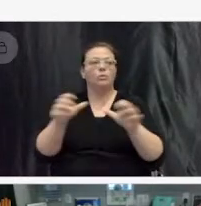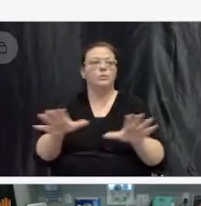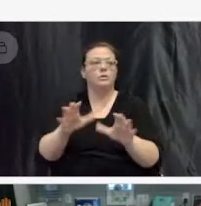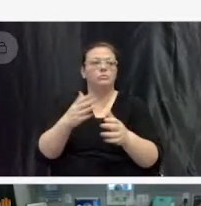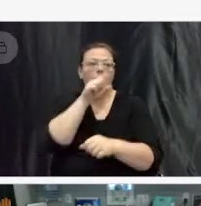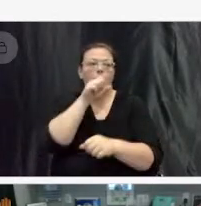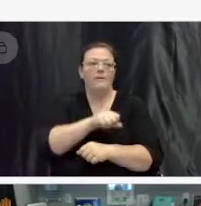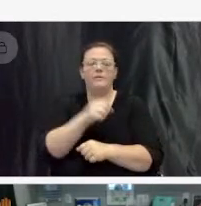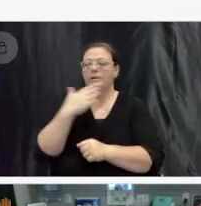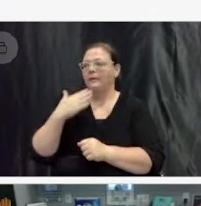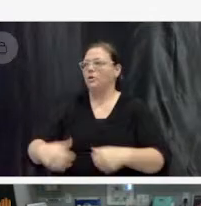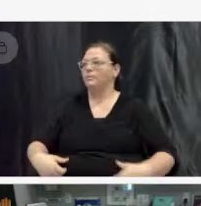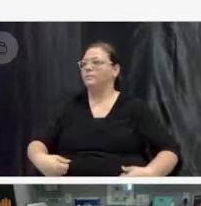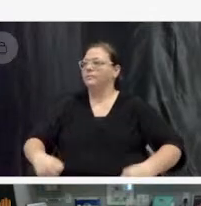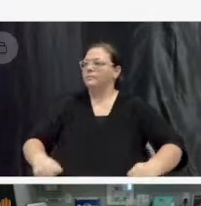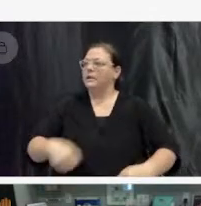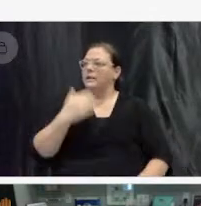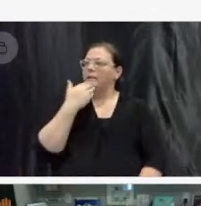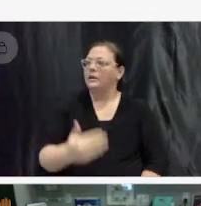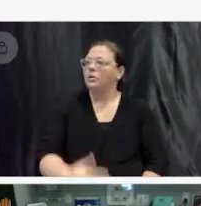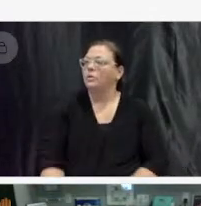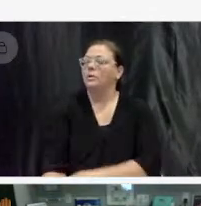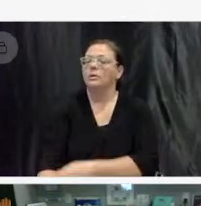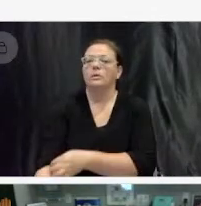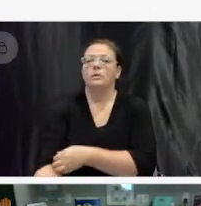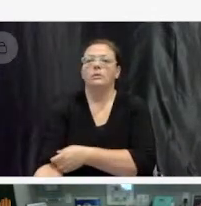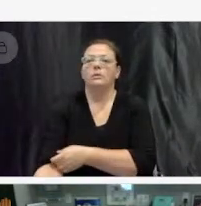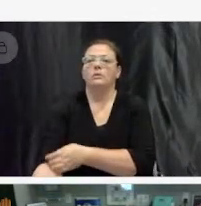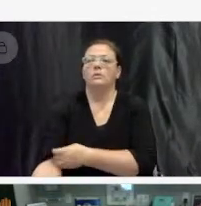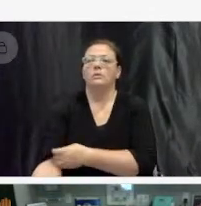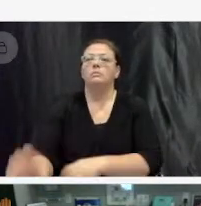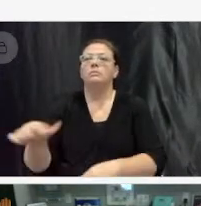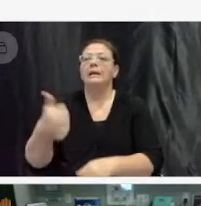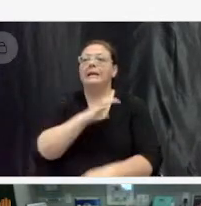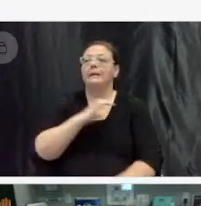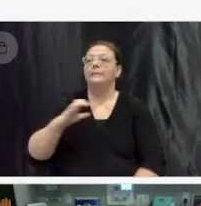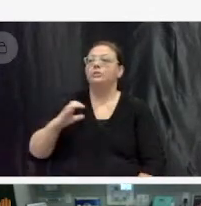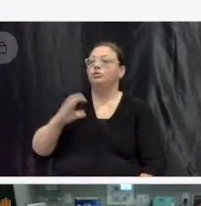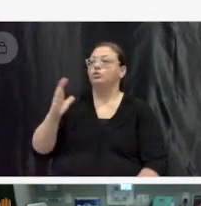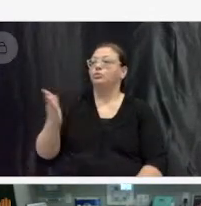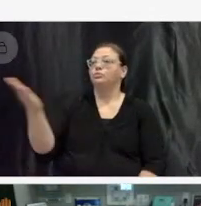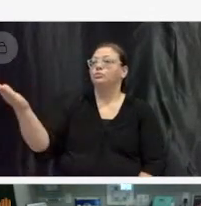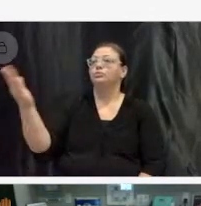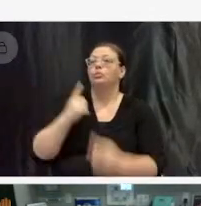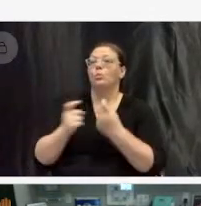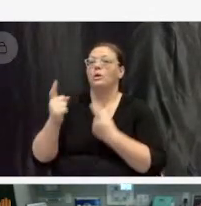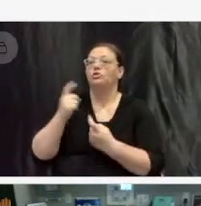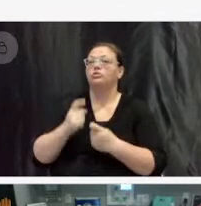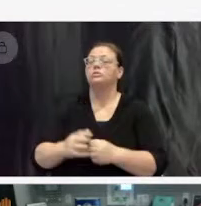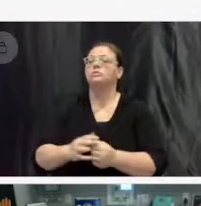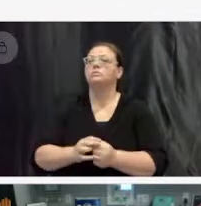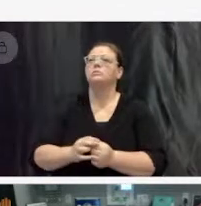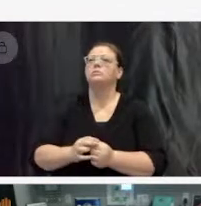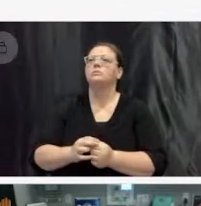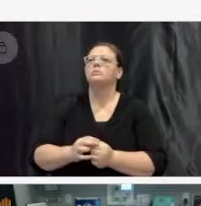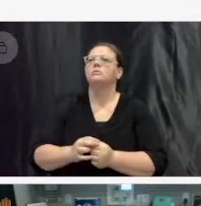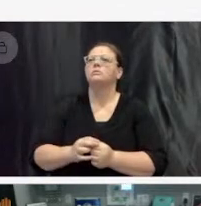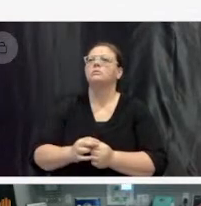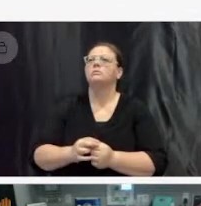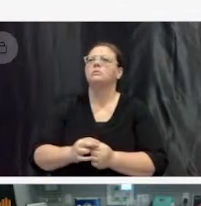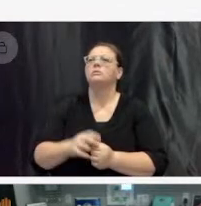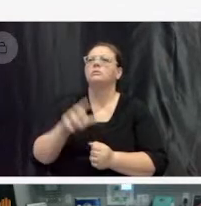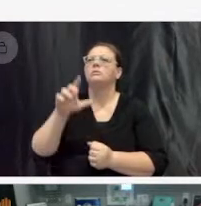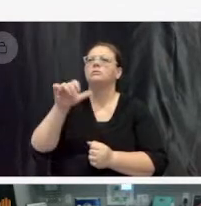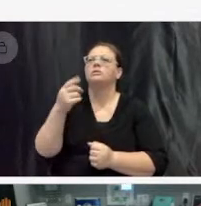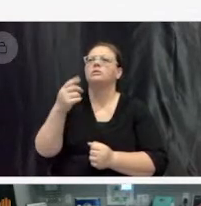you. Thank you. I'd like to open the floor for any commissioners to have any particular questions for the applicant. Mr. Chairman, I've got two simple